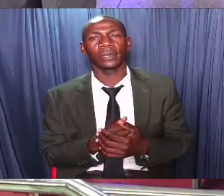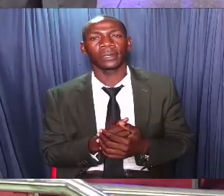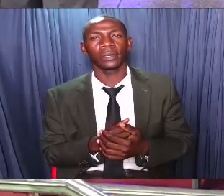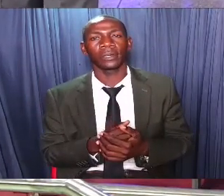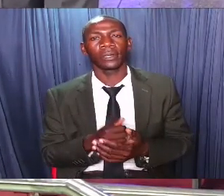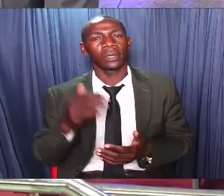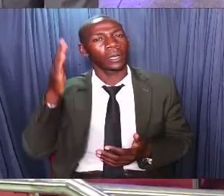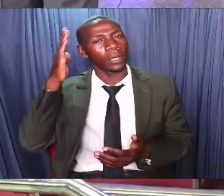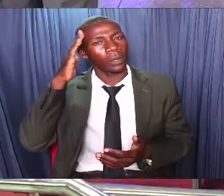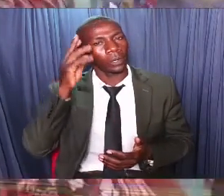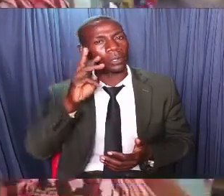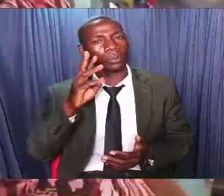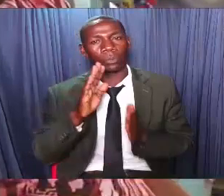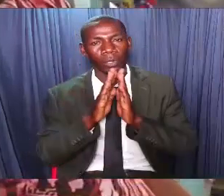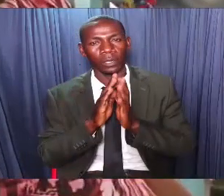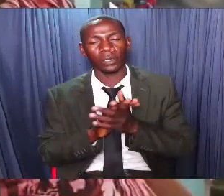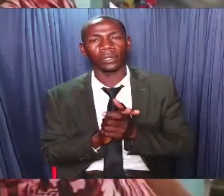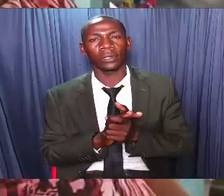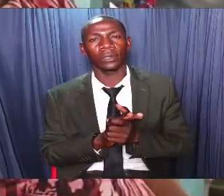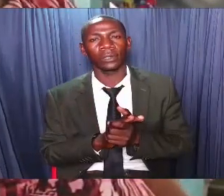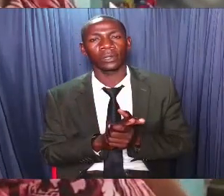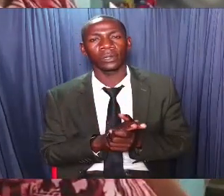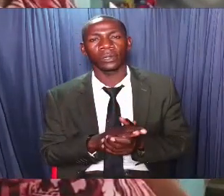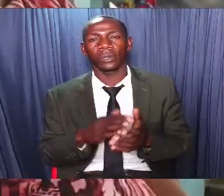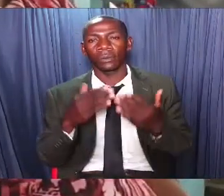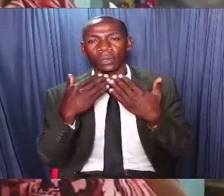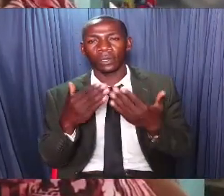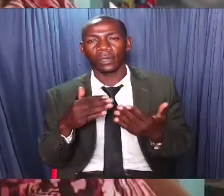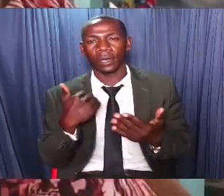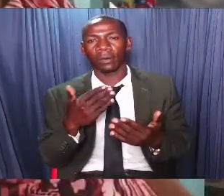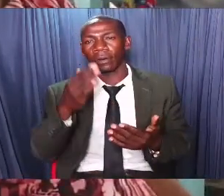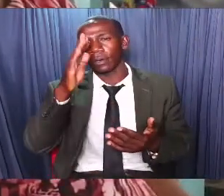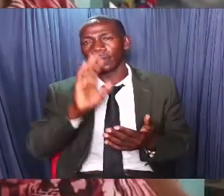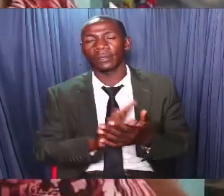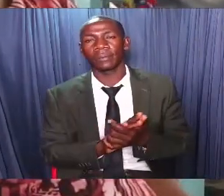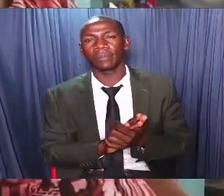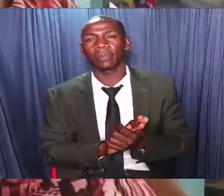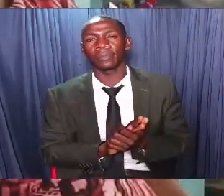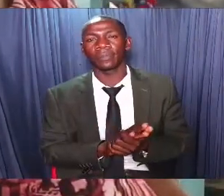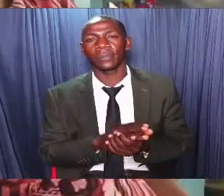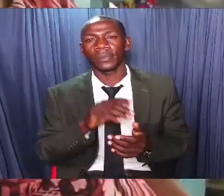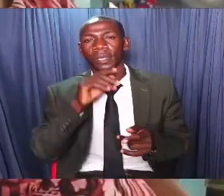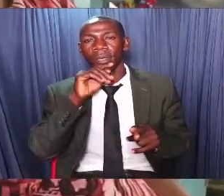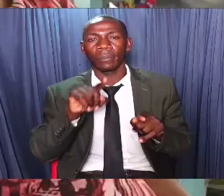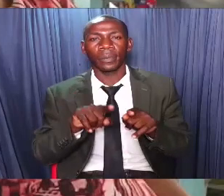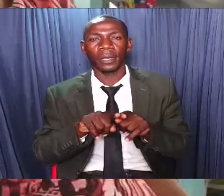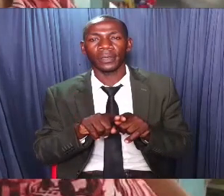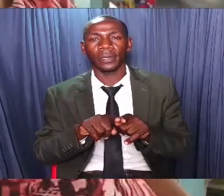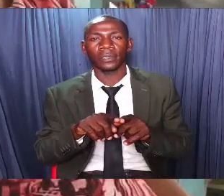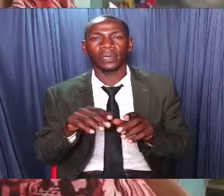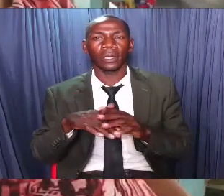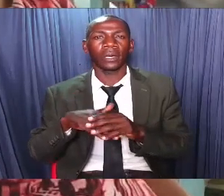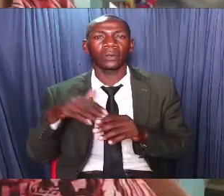Najua mliomba. I'm very sure you prayed. Kwa hivyo tunashukuru Mungu wetu. So we thank our God. Wandugu wale na wadada Tanzania